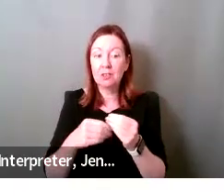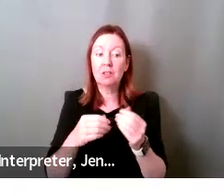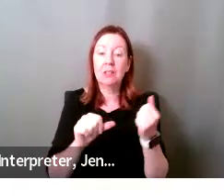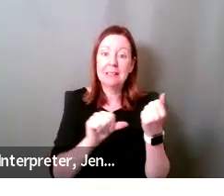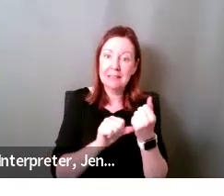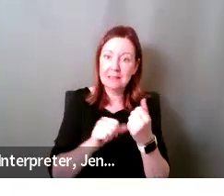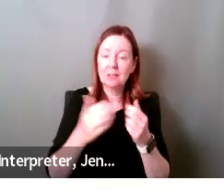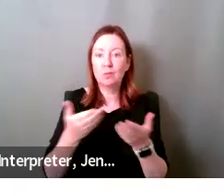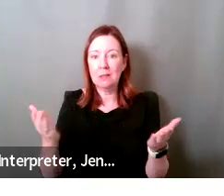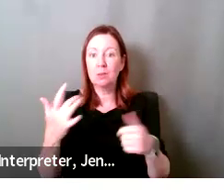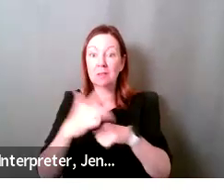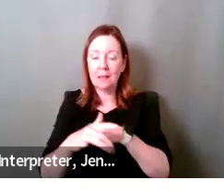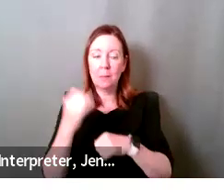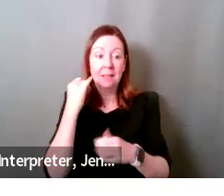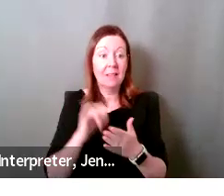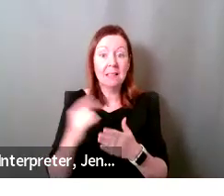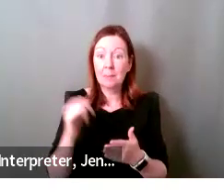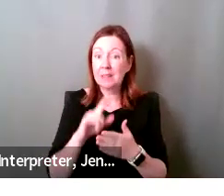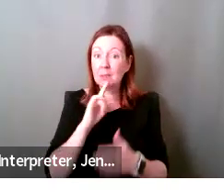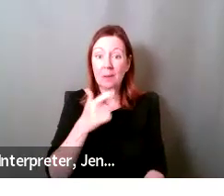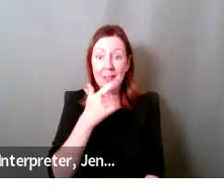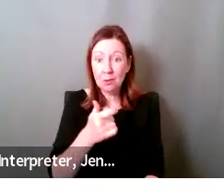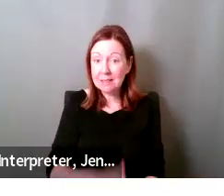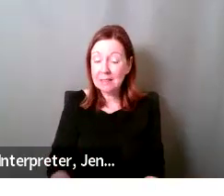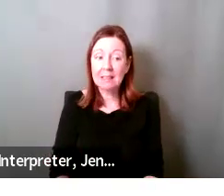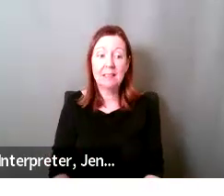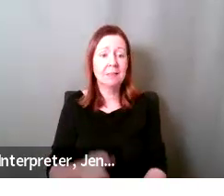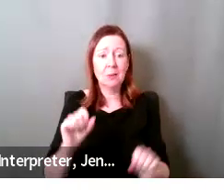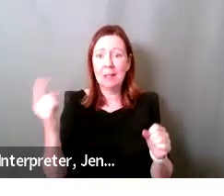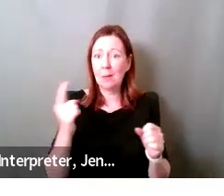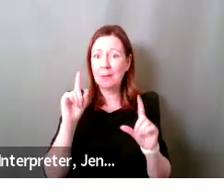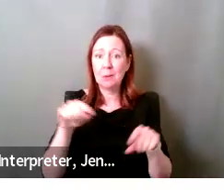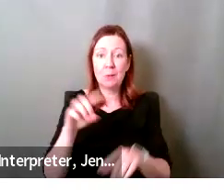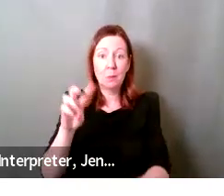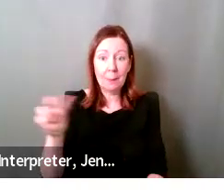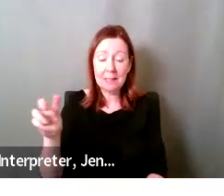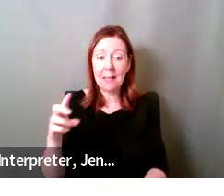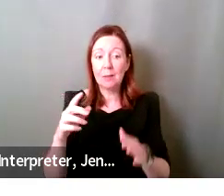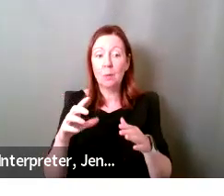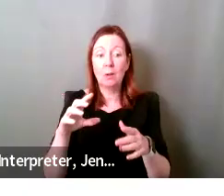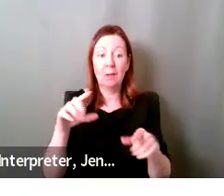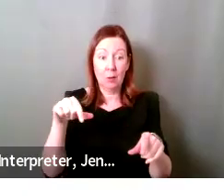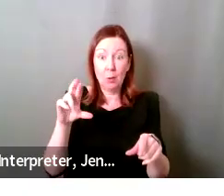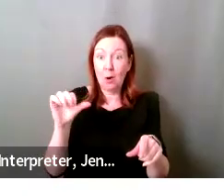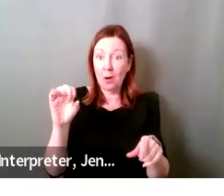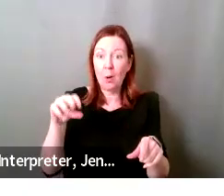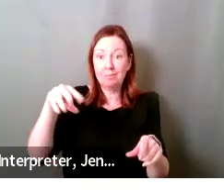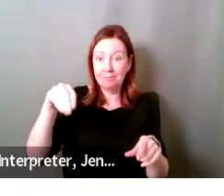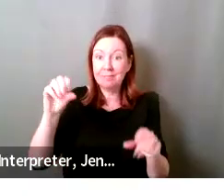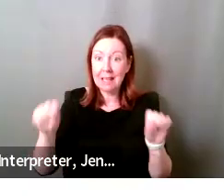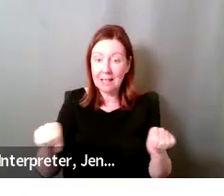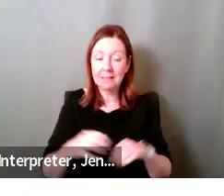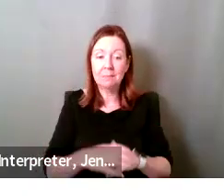resources available. So if this is something that interests you, you can always go to the website or scan the QR code on the screen